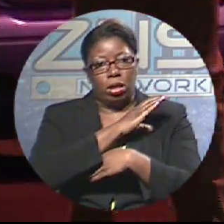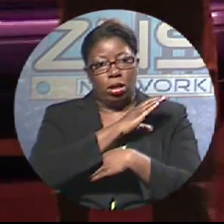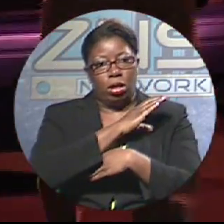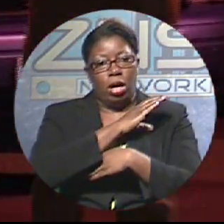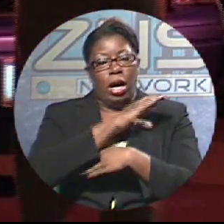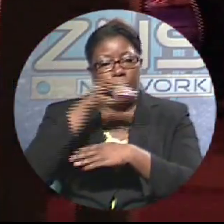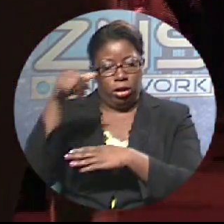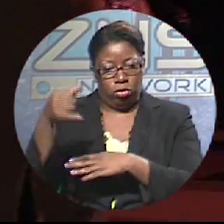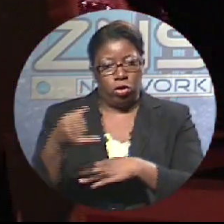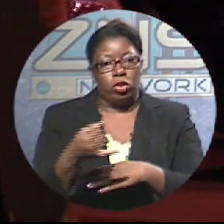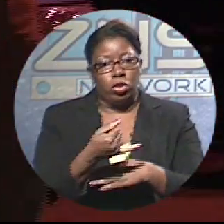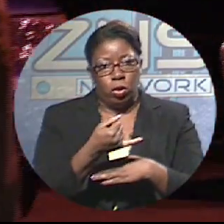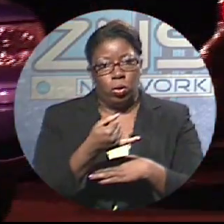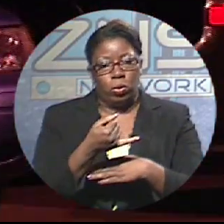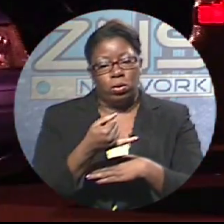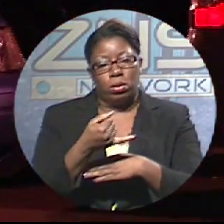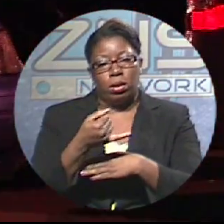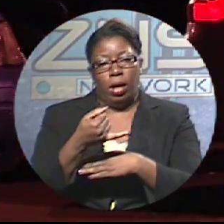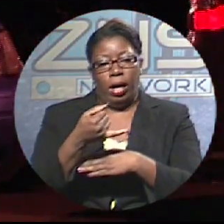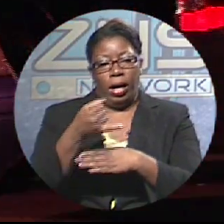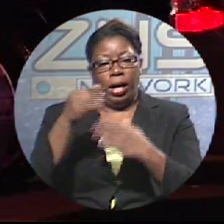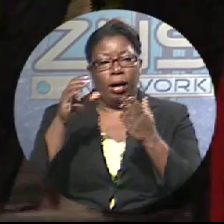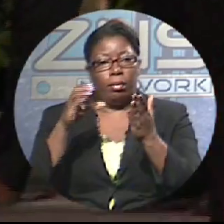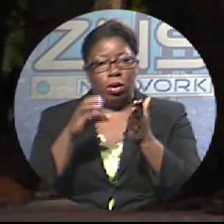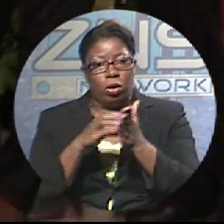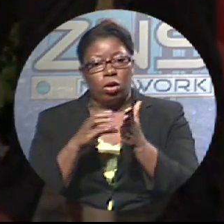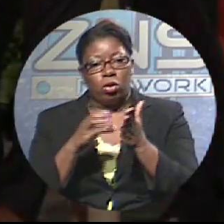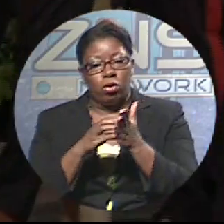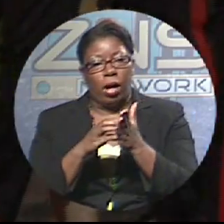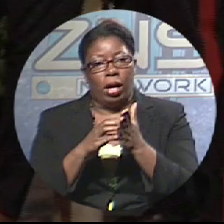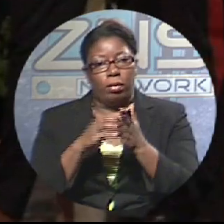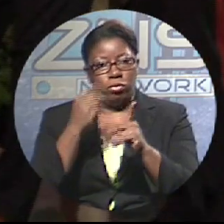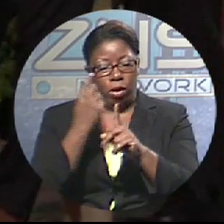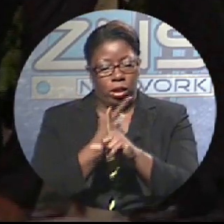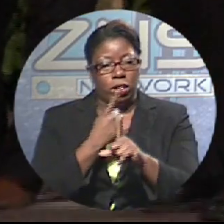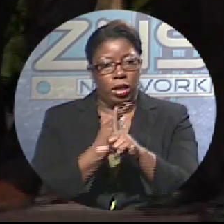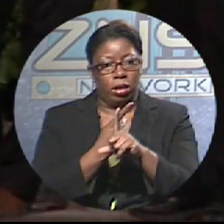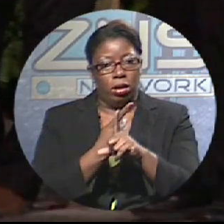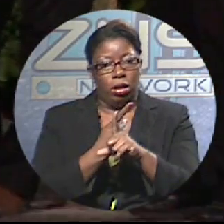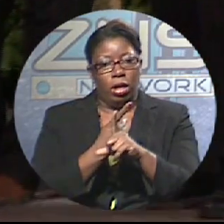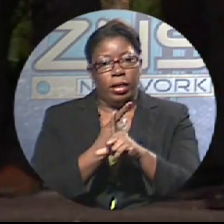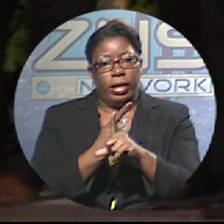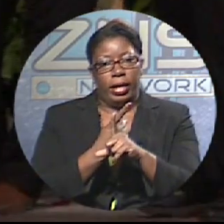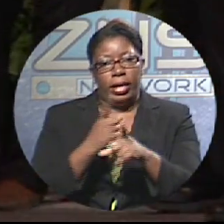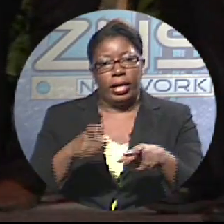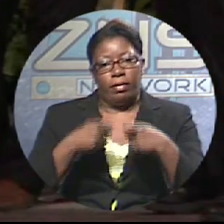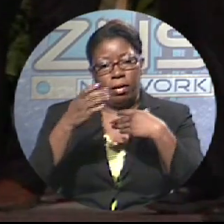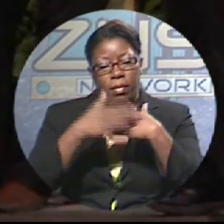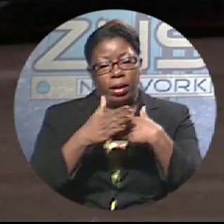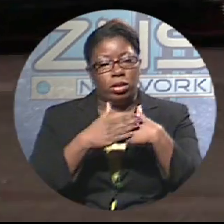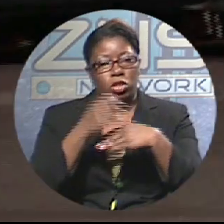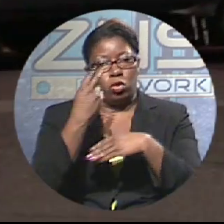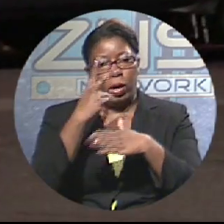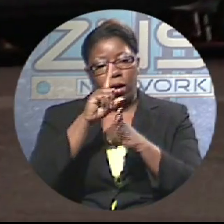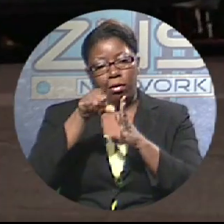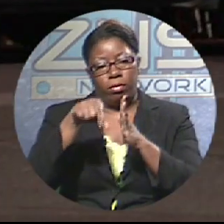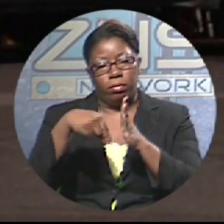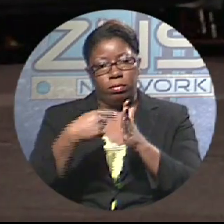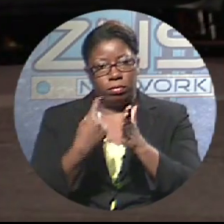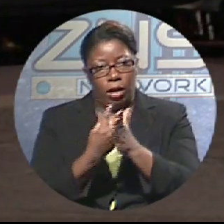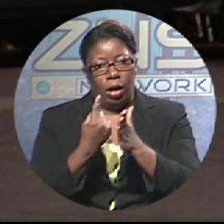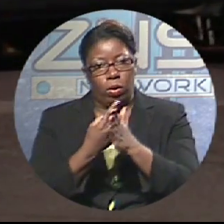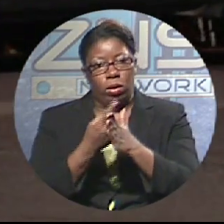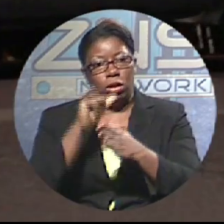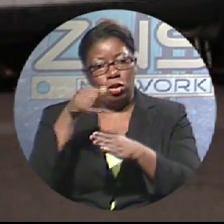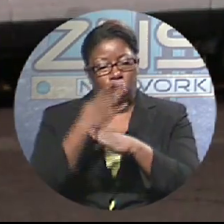Among them, more saturation patrols, the reinstatement of the 12-hour shift, and the adoption of a strike force strategy. But ACP